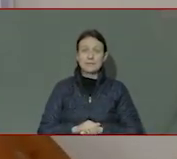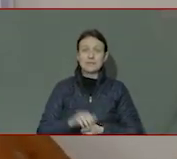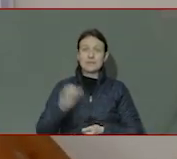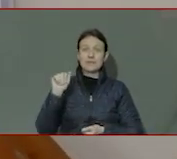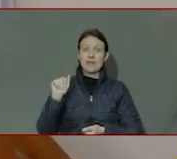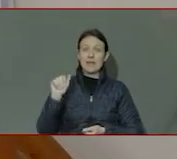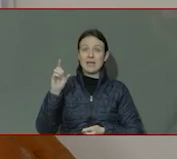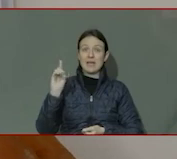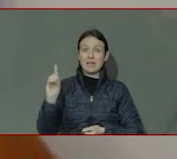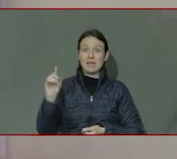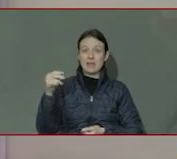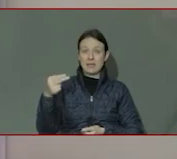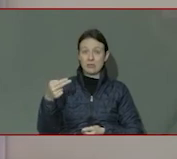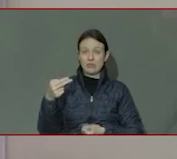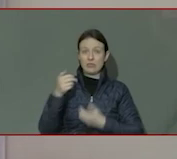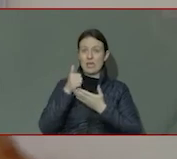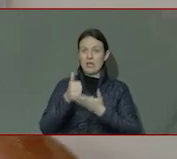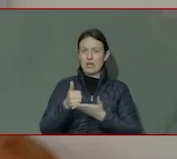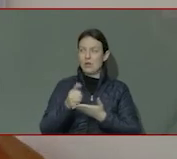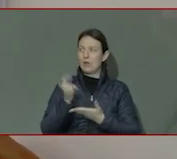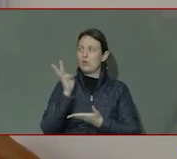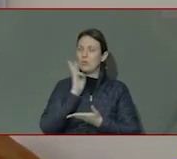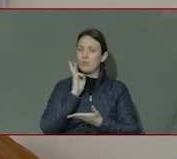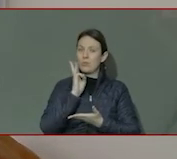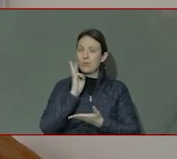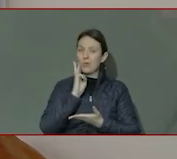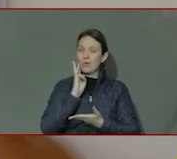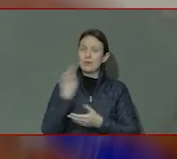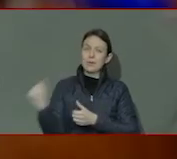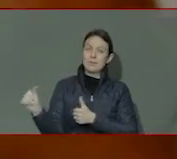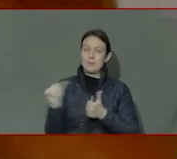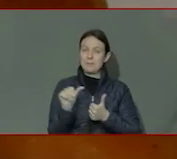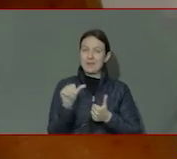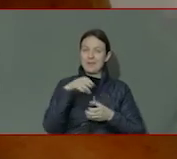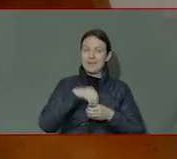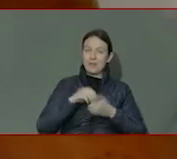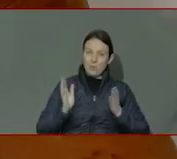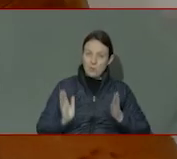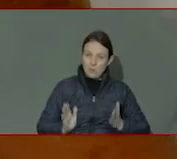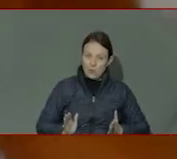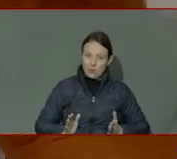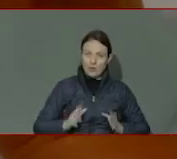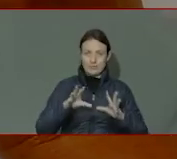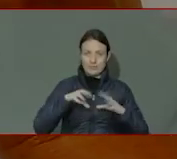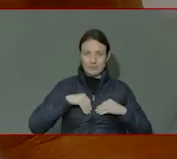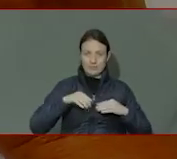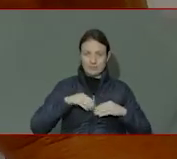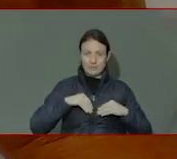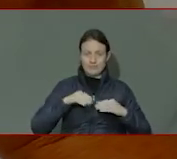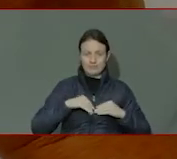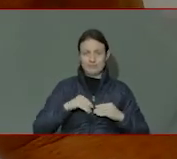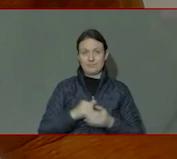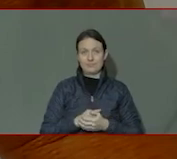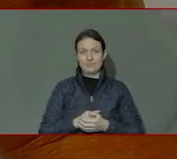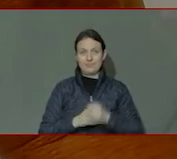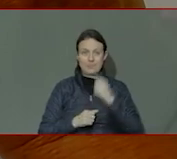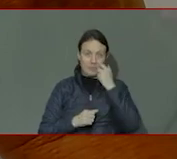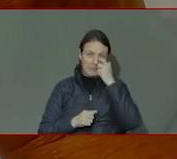ADH controls the water reabsorption. Now, what it does here, where you see this word